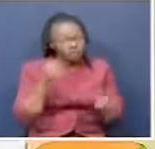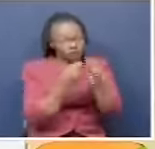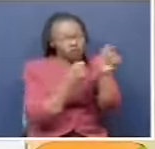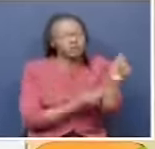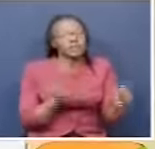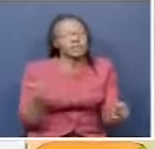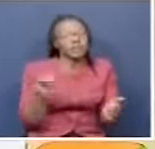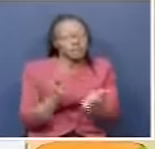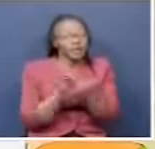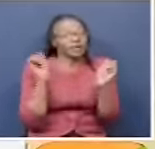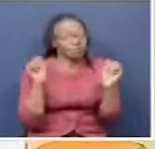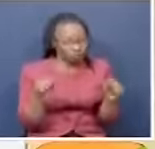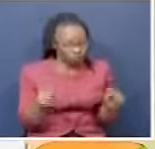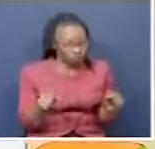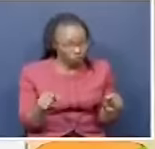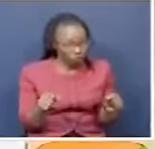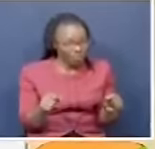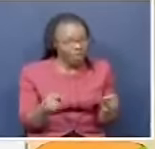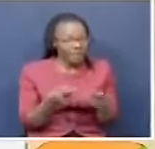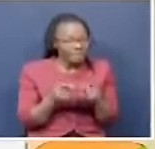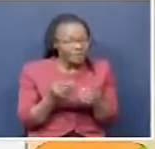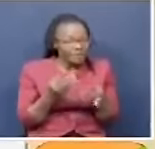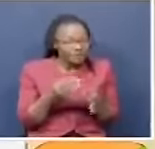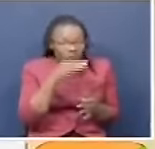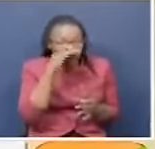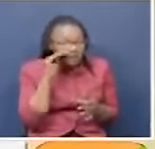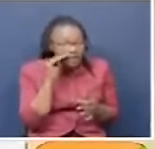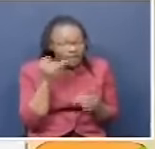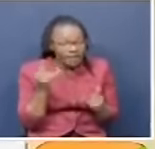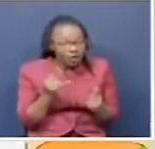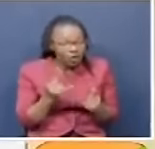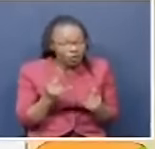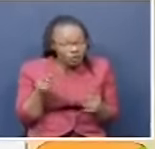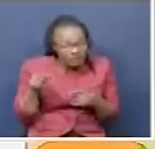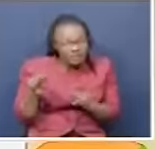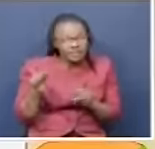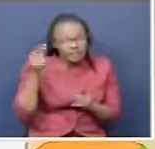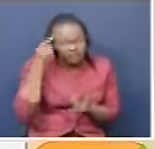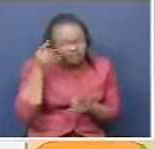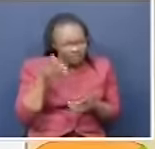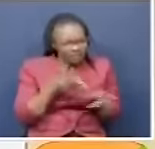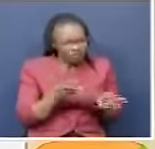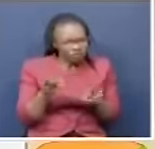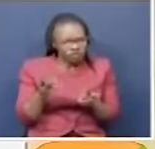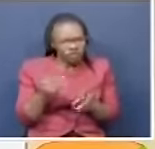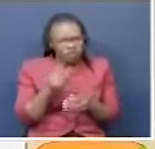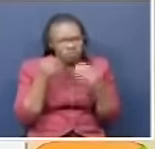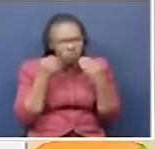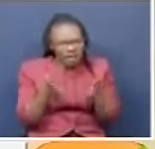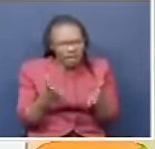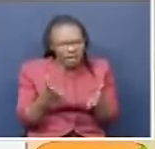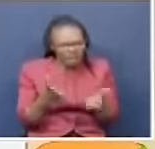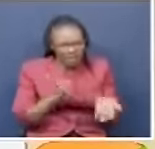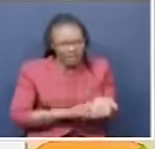That could happen. If along the way, Musalia's front also thinks that, look, this opportunity is not there this time round, let's